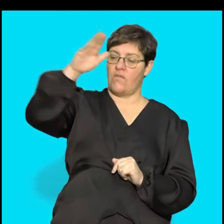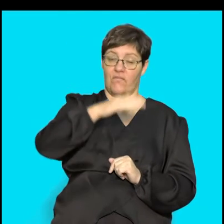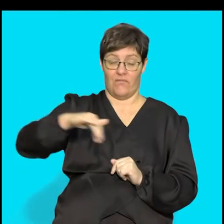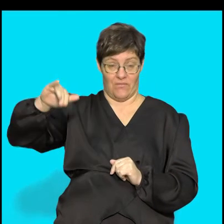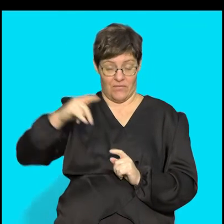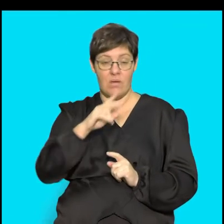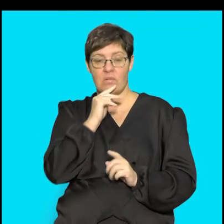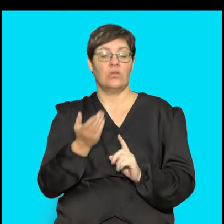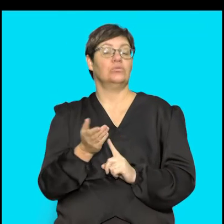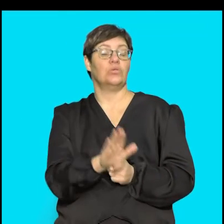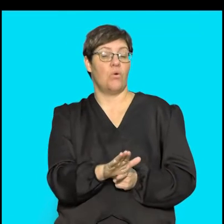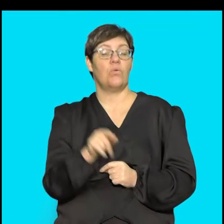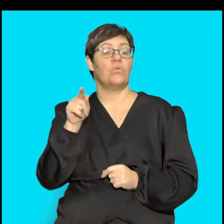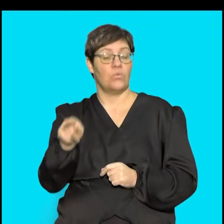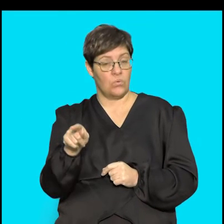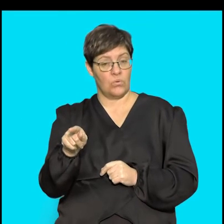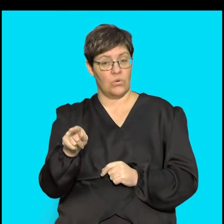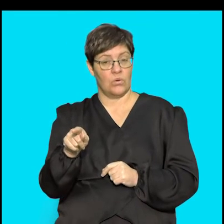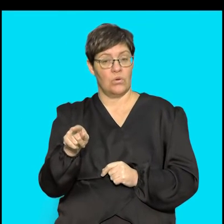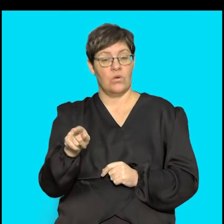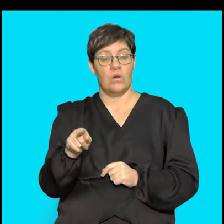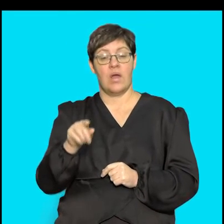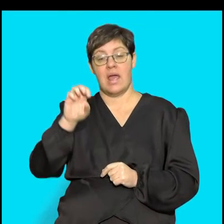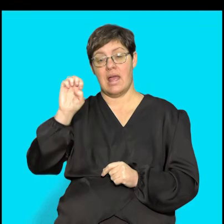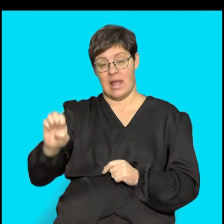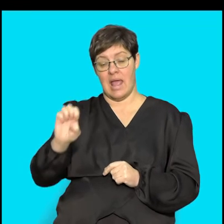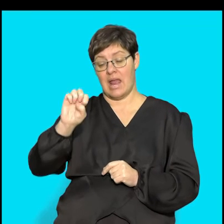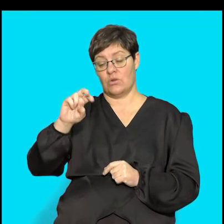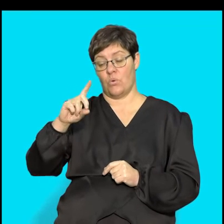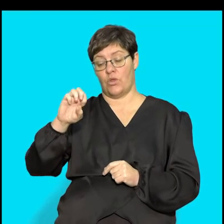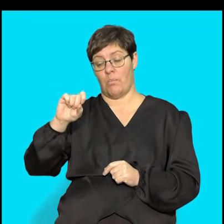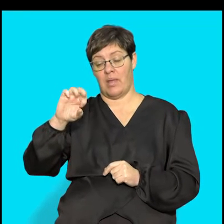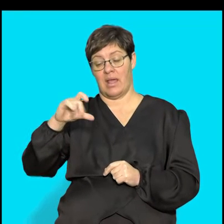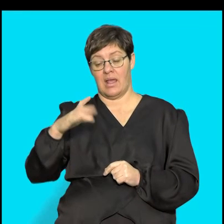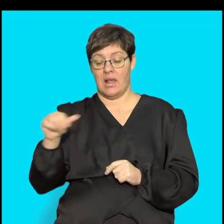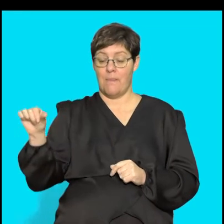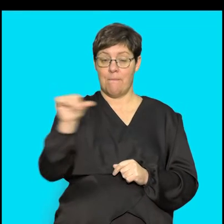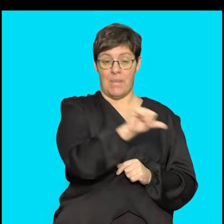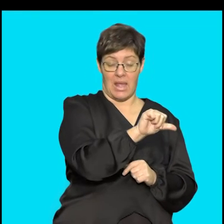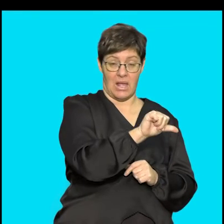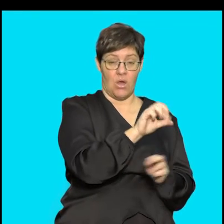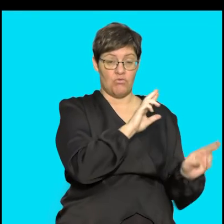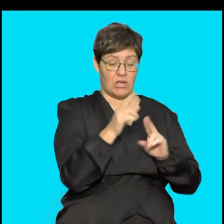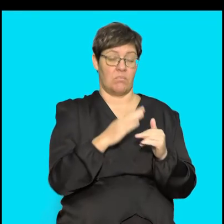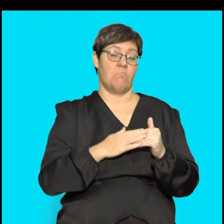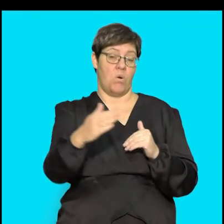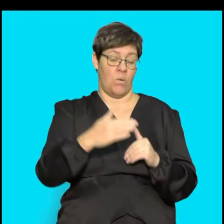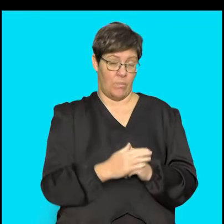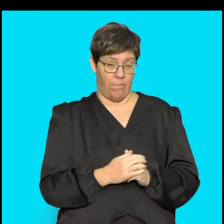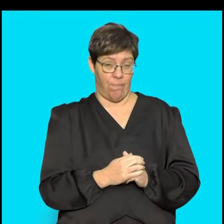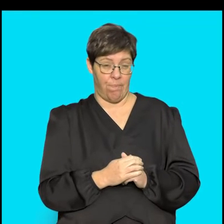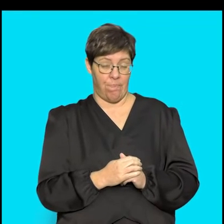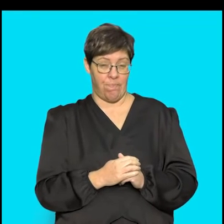temperature will show that the concentration of your endothermic reaction increases.